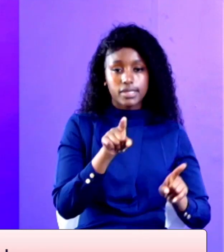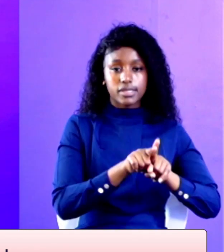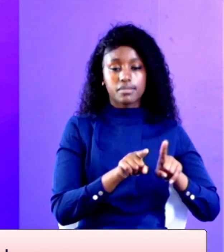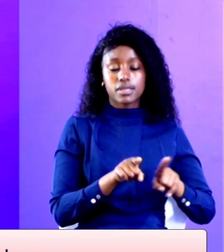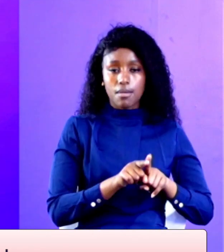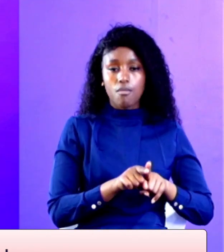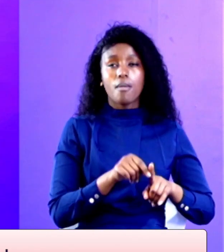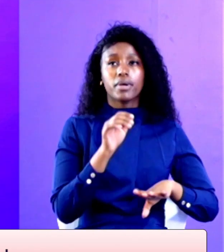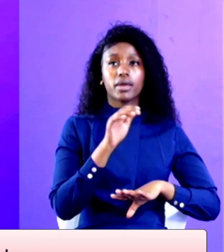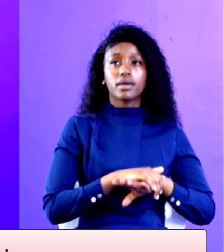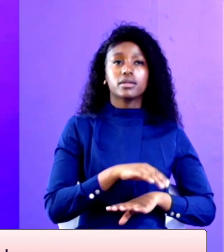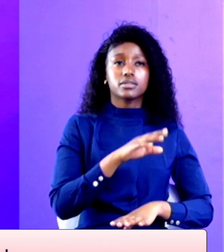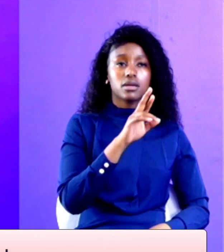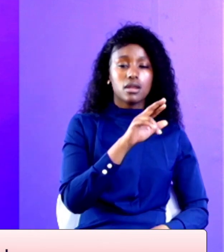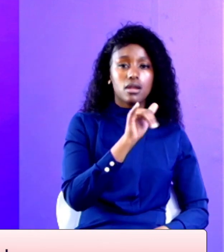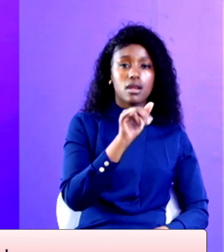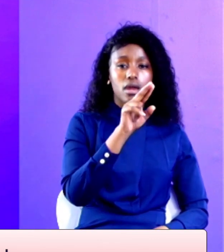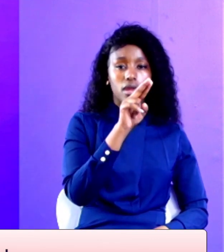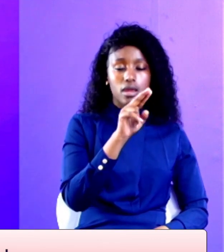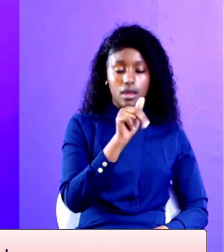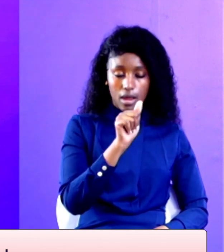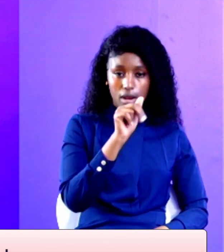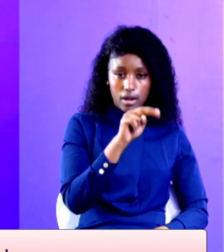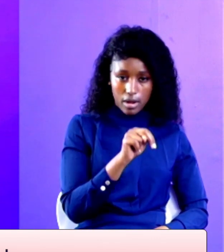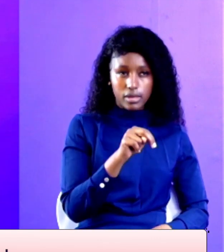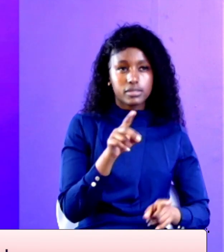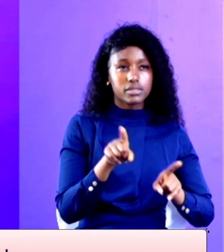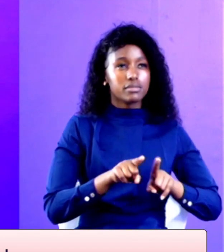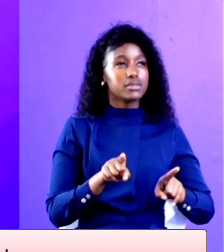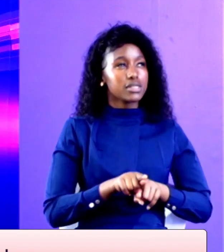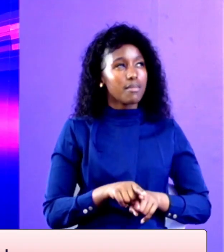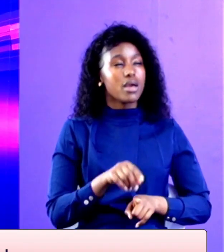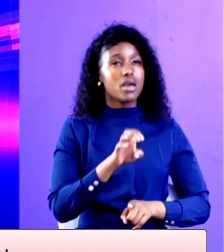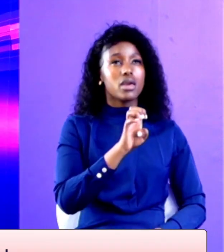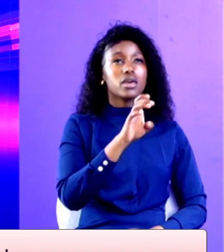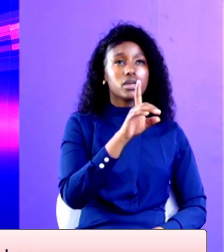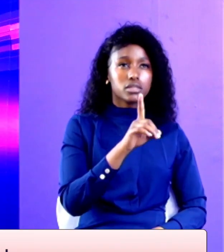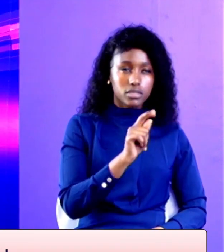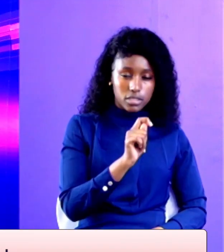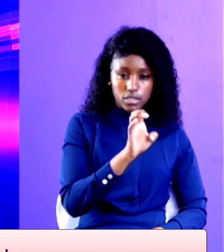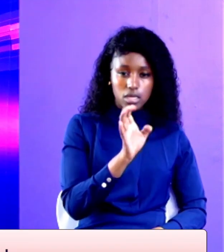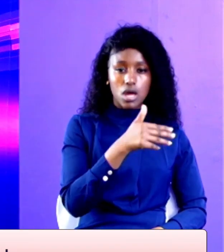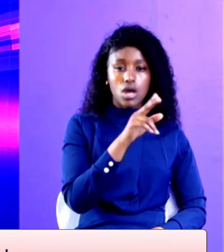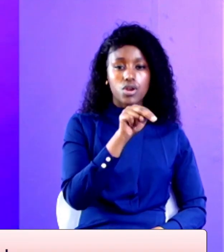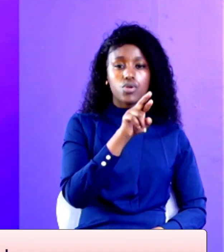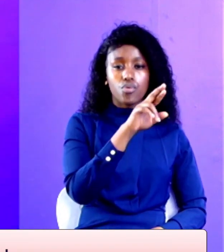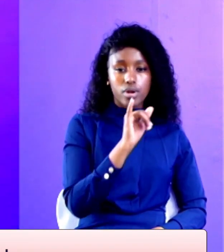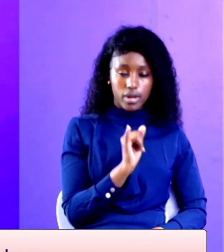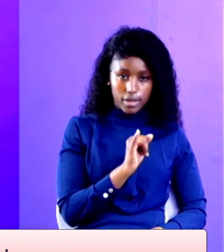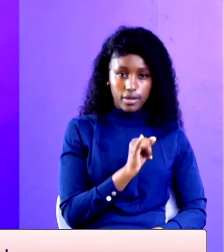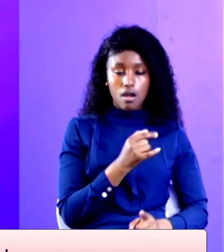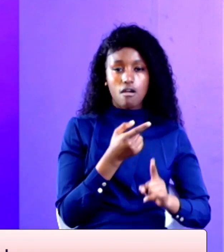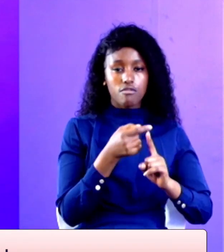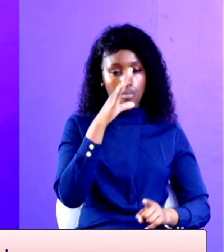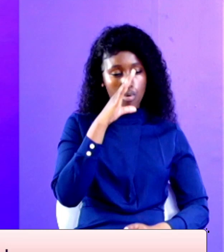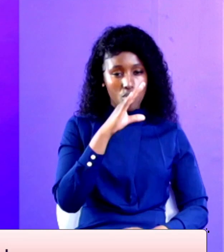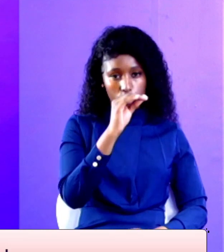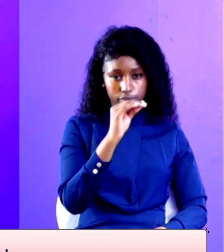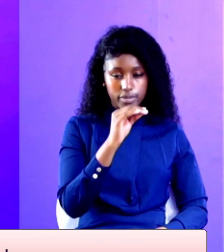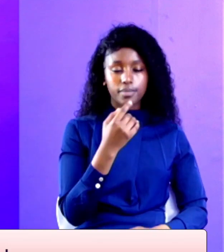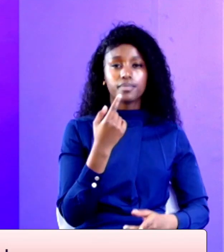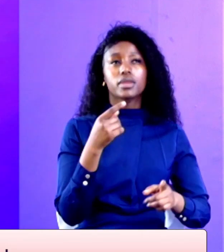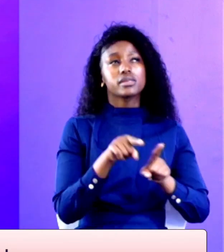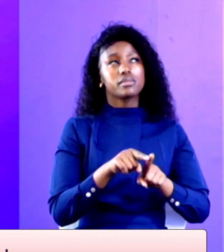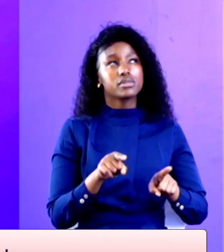Ryan Shaki. And then there is Ait Nouri. That is from Wolverhampton.